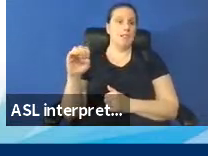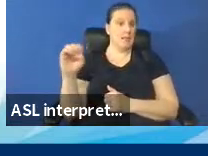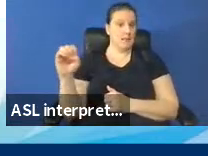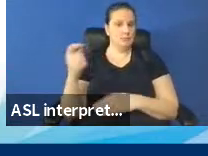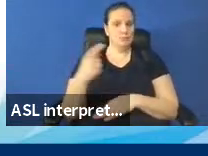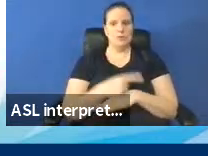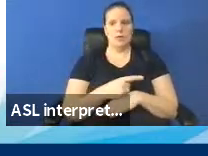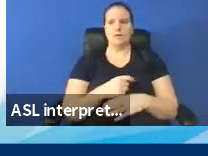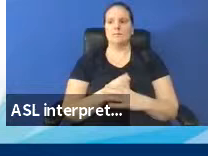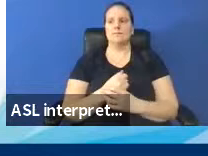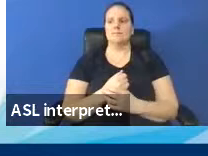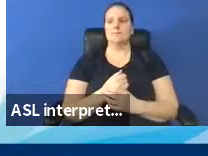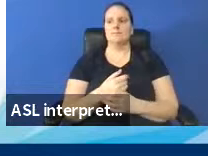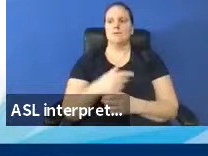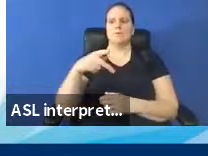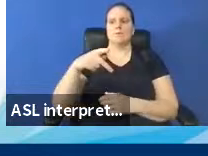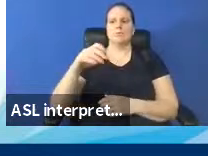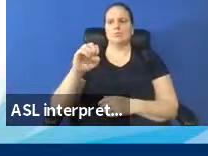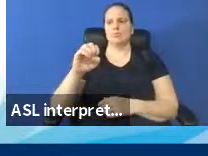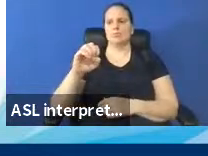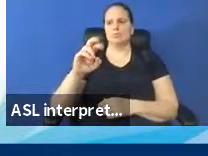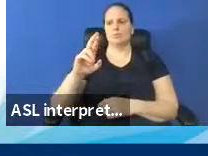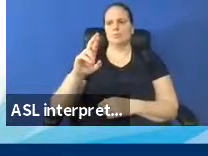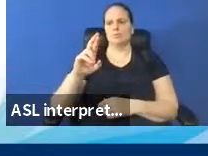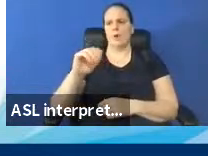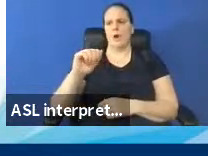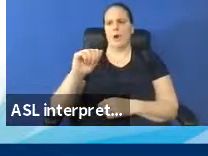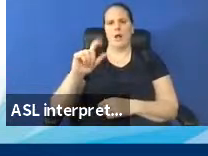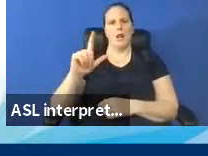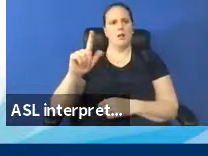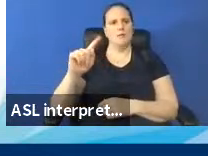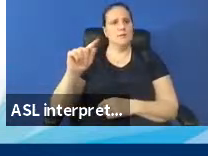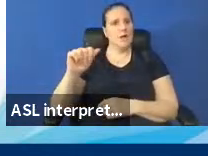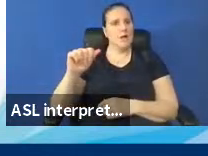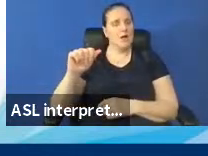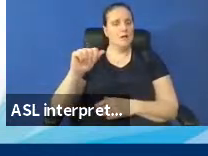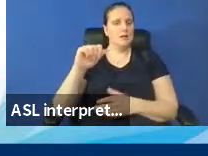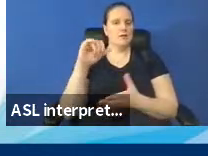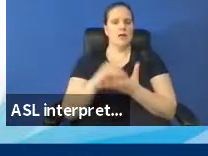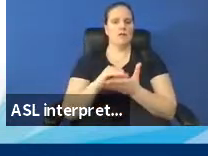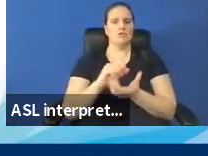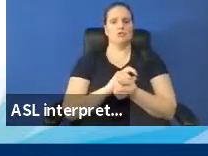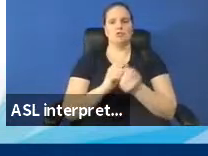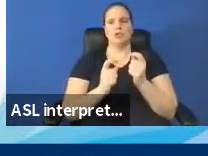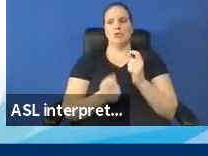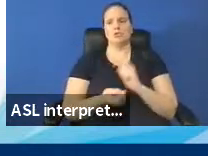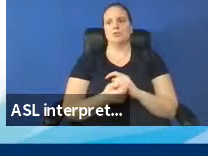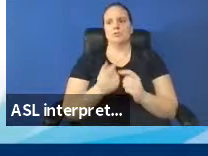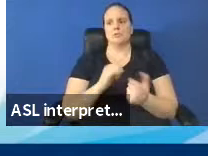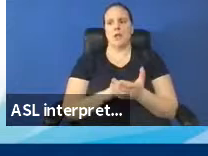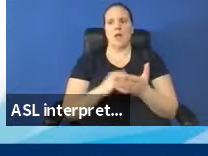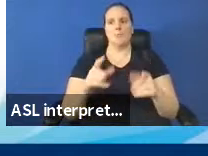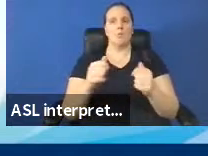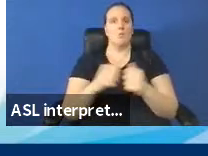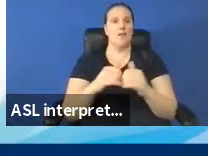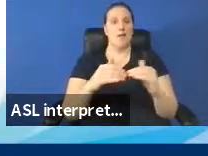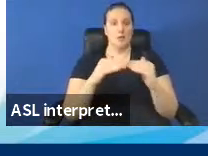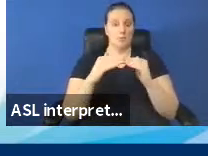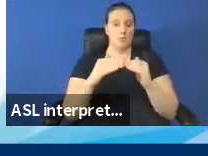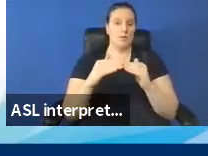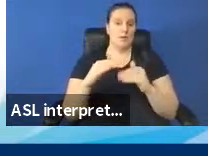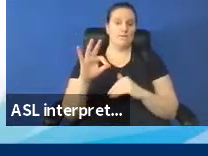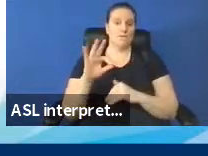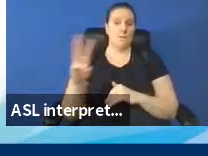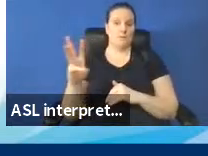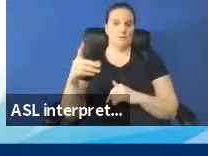Emily Peralta, just about some of the changes that have taken place with the equity framework since our last